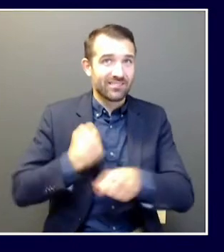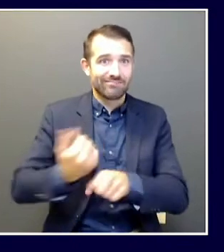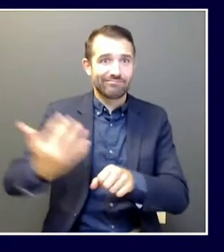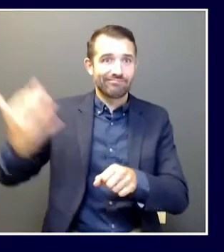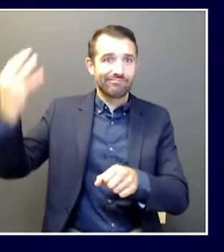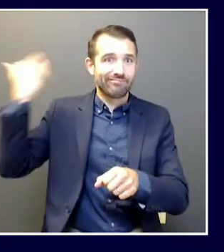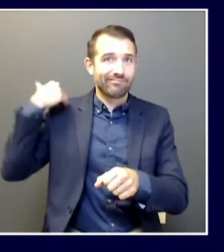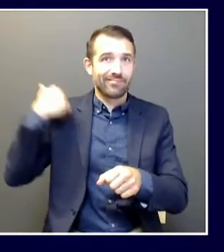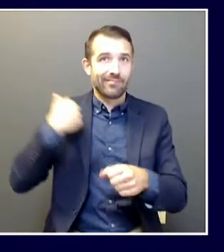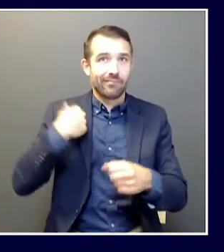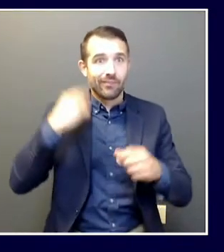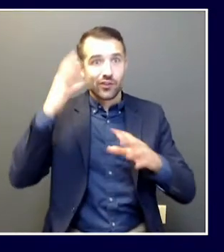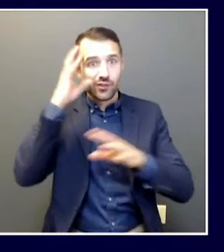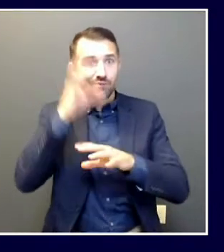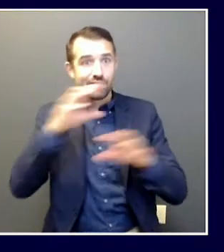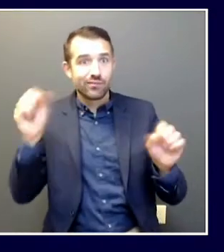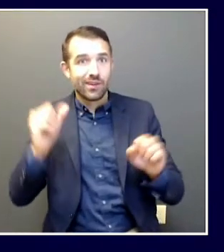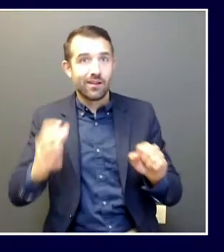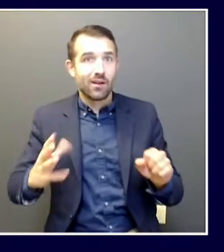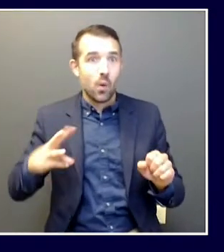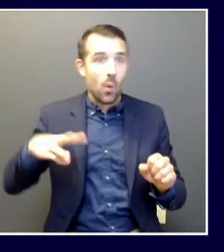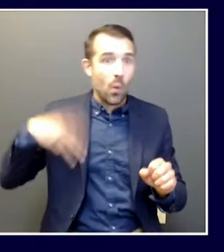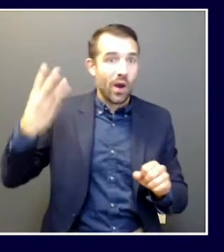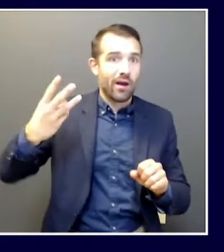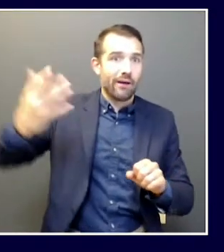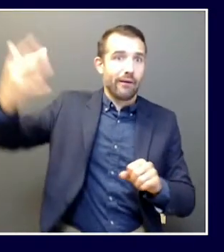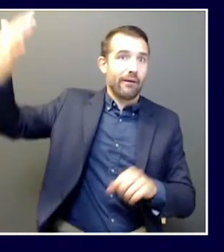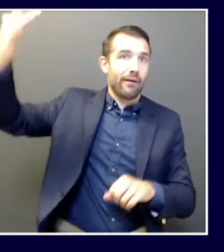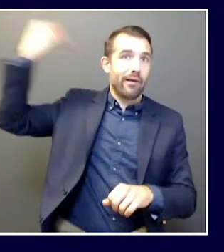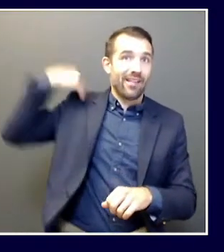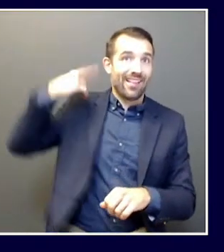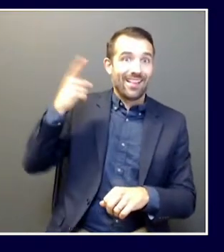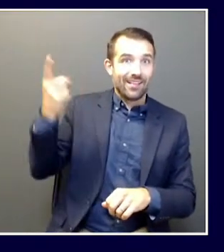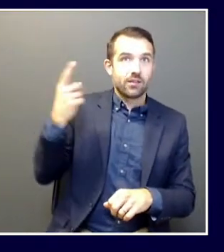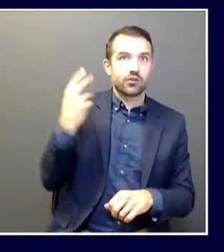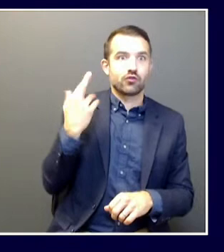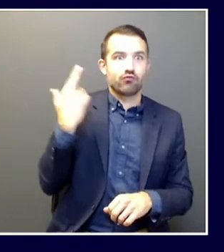the value of vaccination in keeping people on the front line safe.